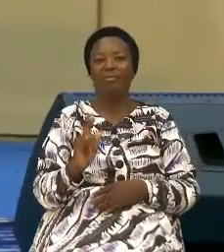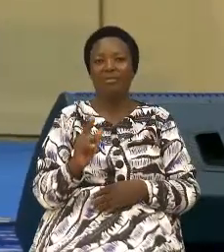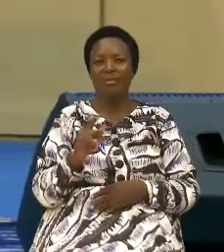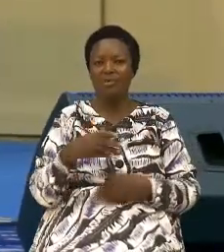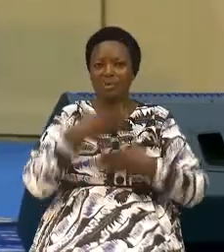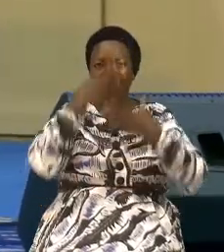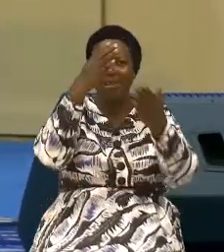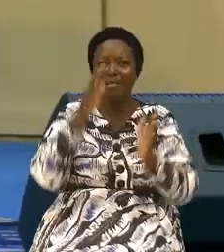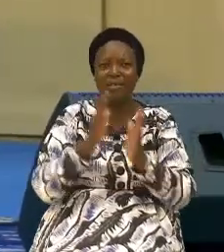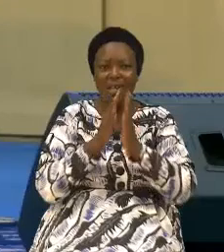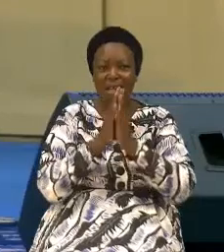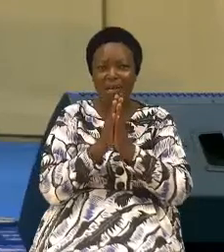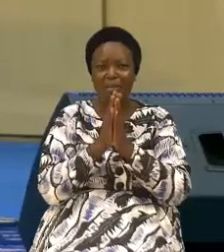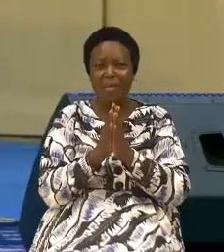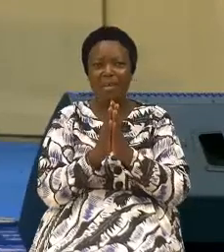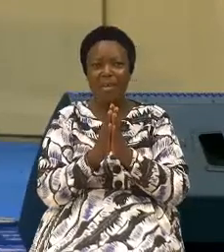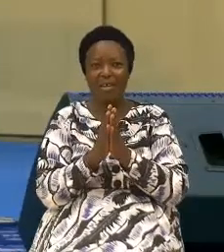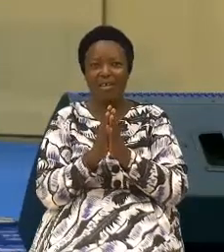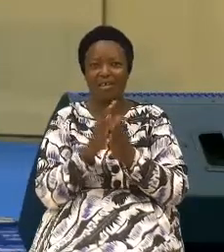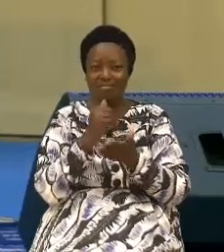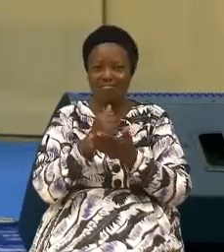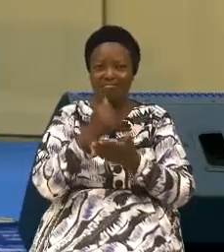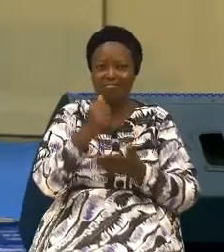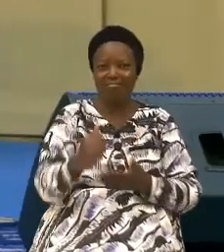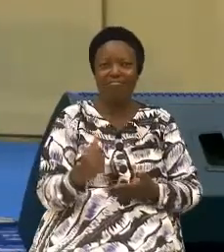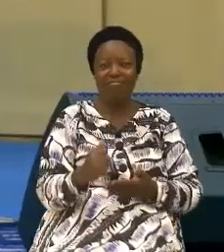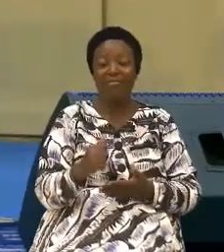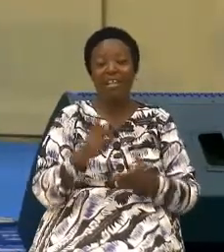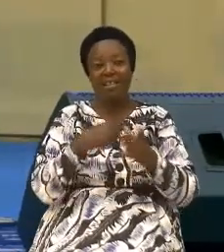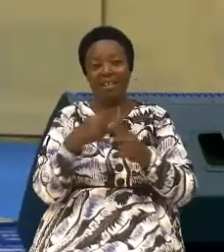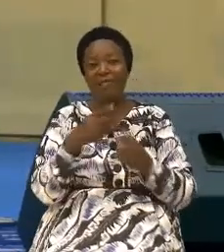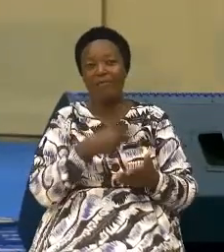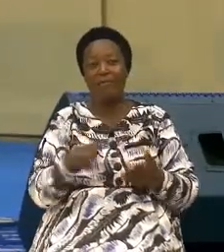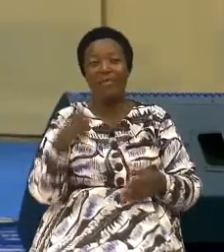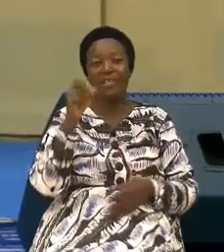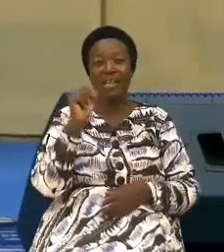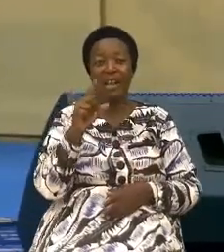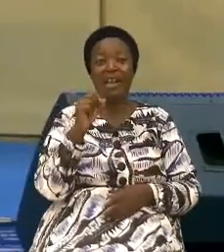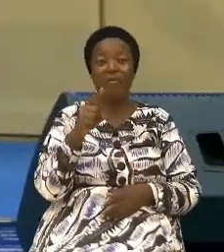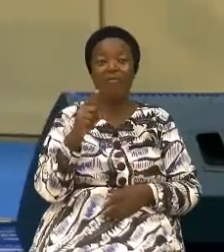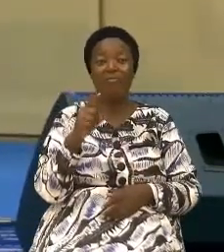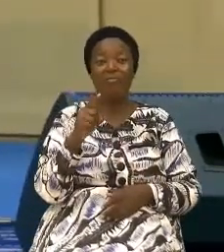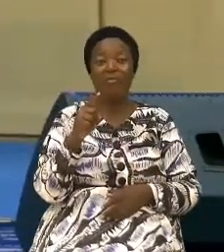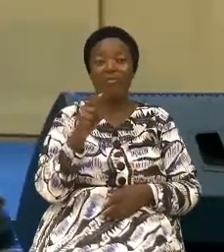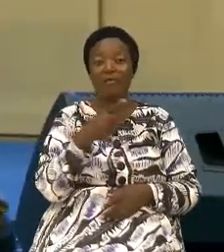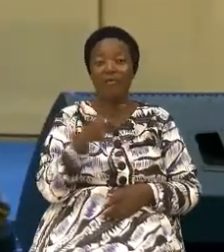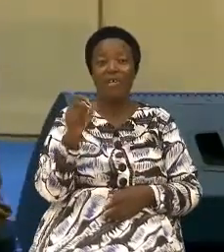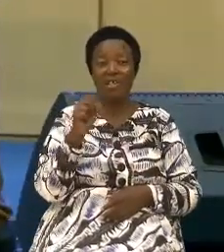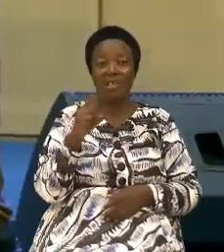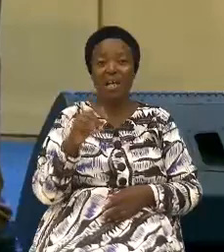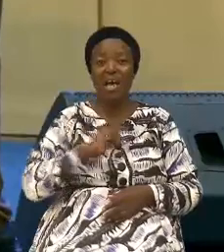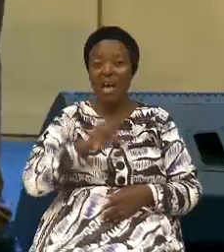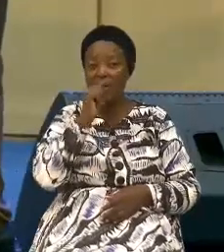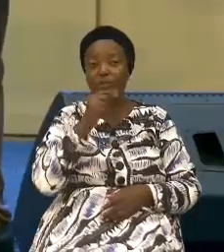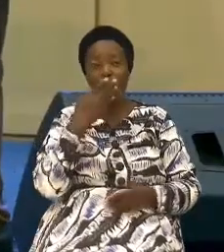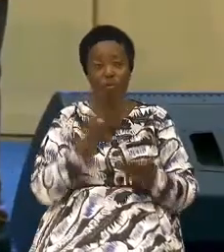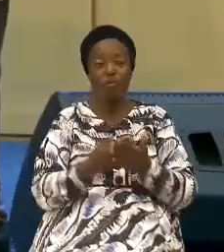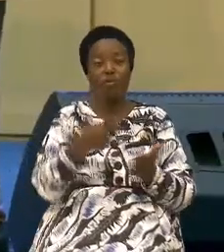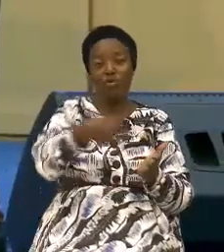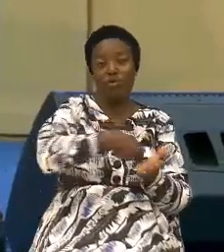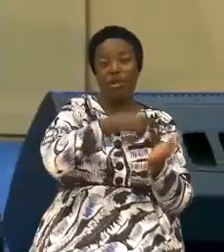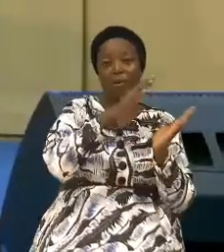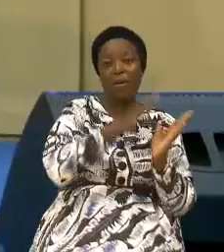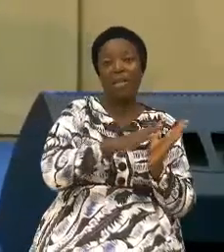amen. Then in verse 11, it says in verse 11, I am the good shepherd. The good